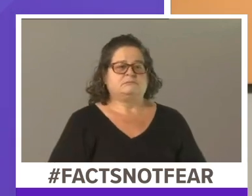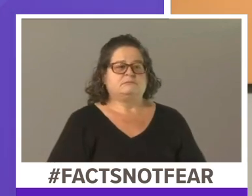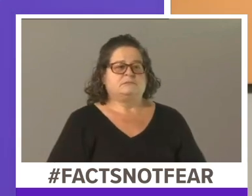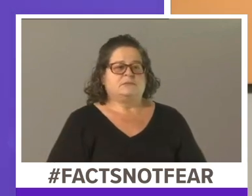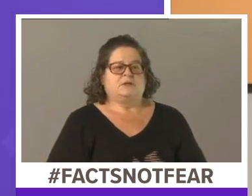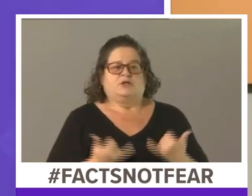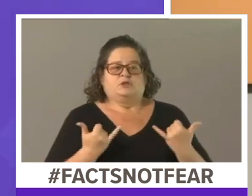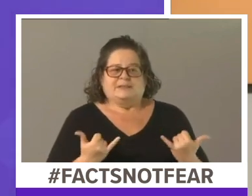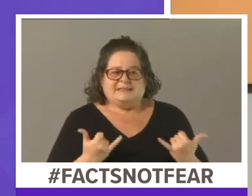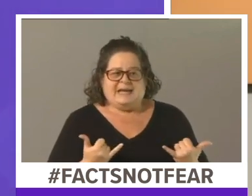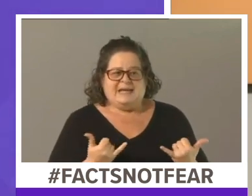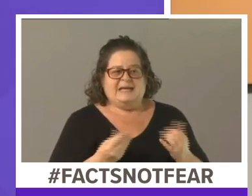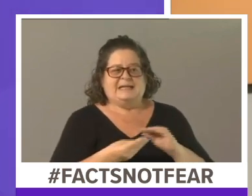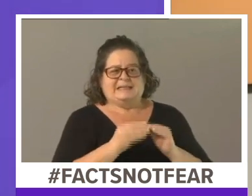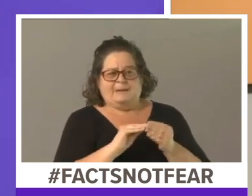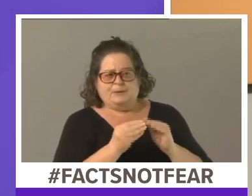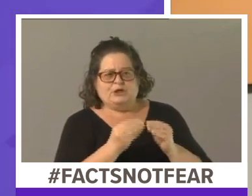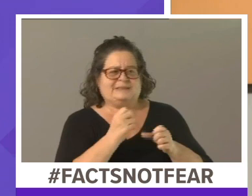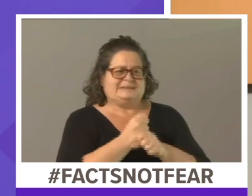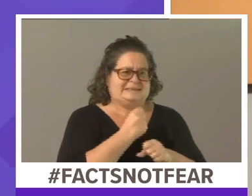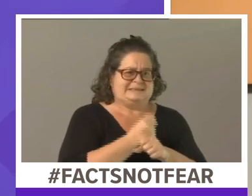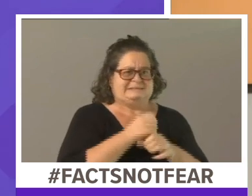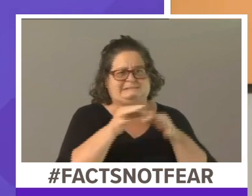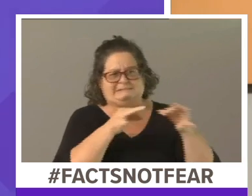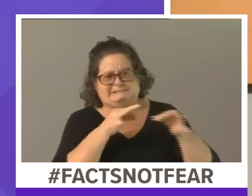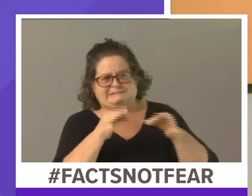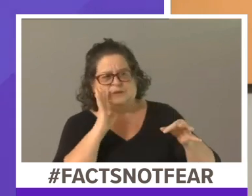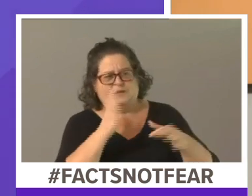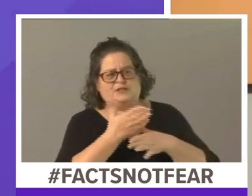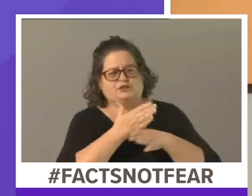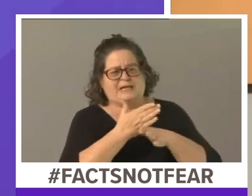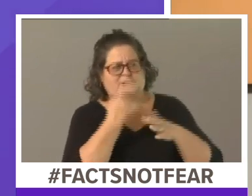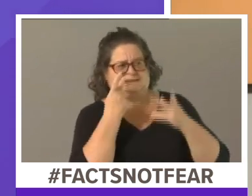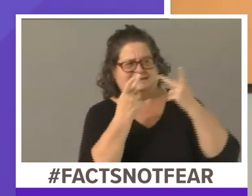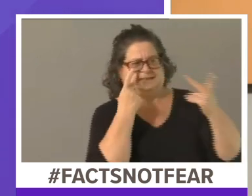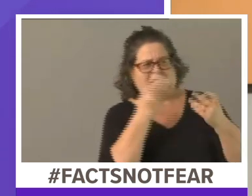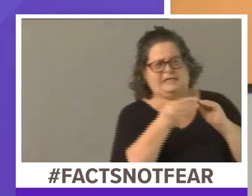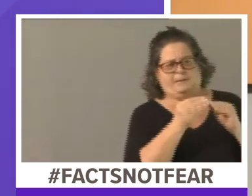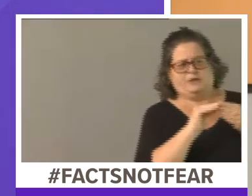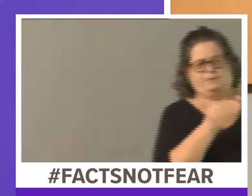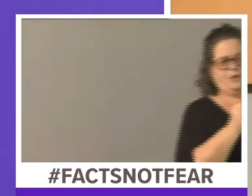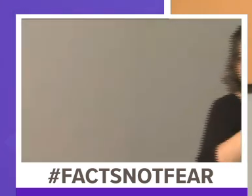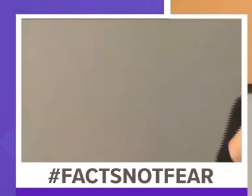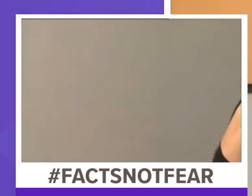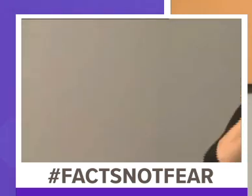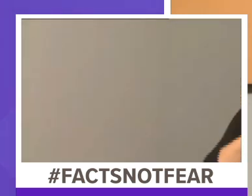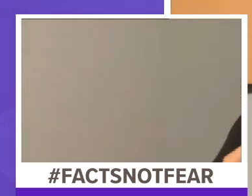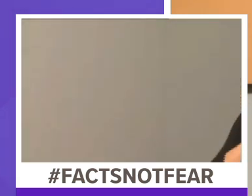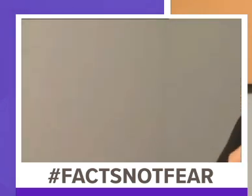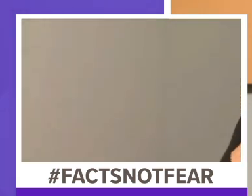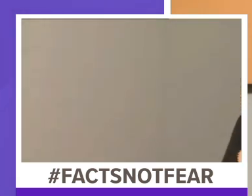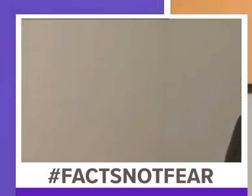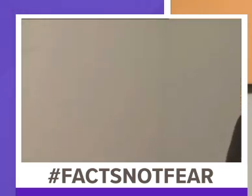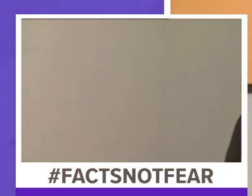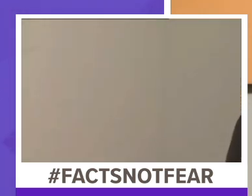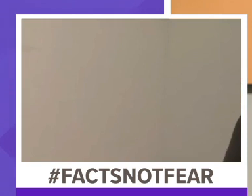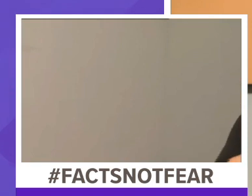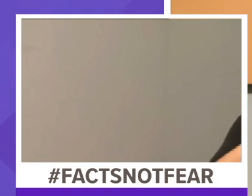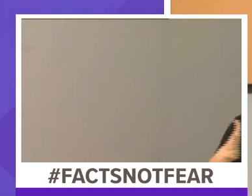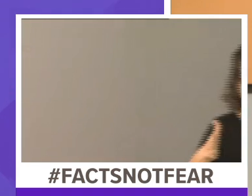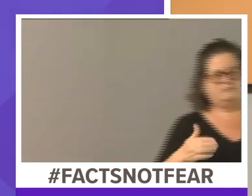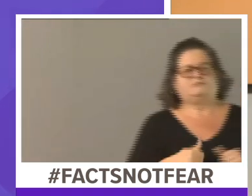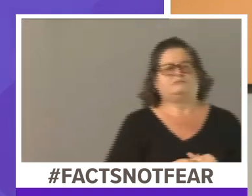the direction Arizona is going. It could only be making improvements with your